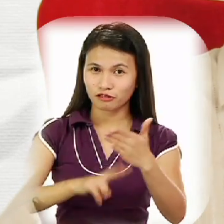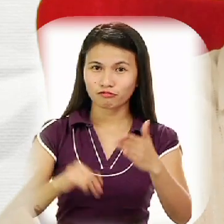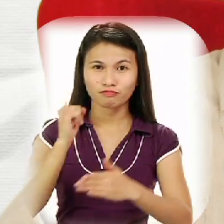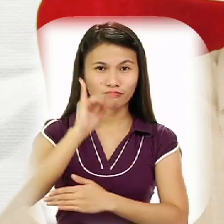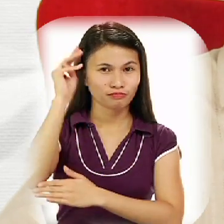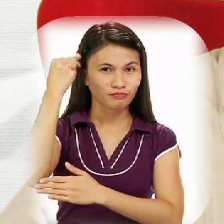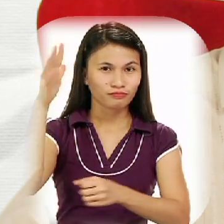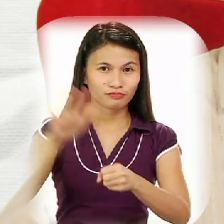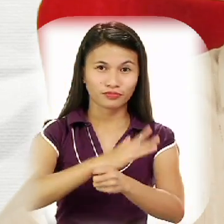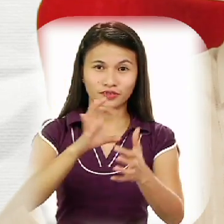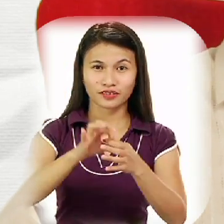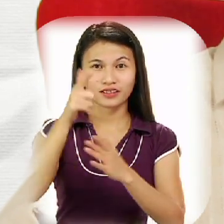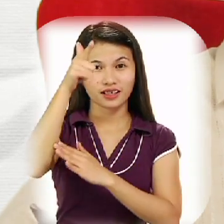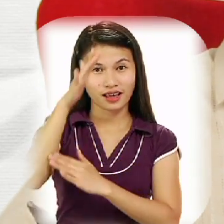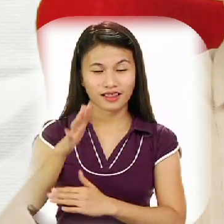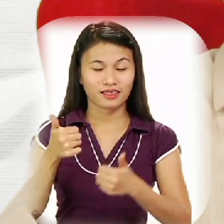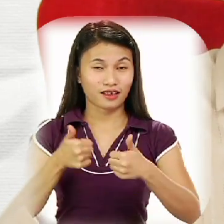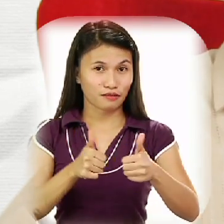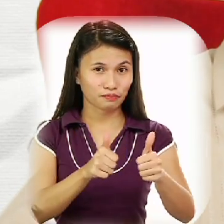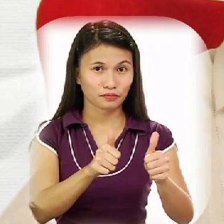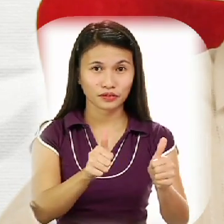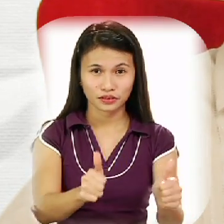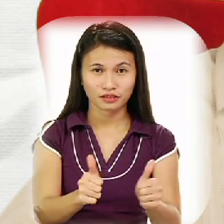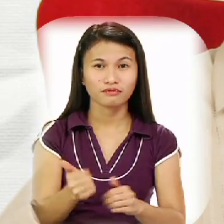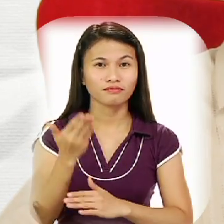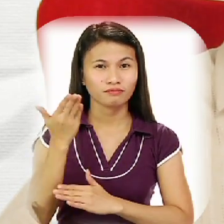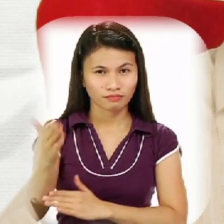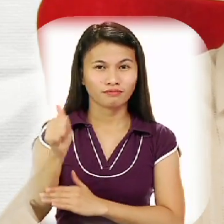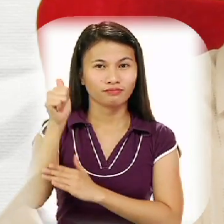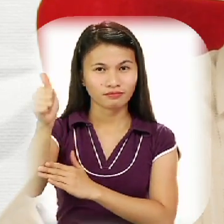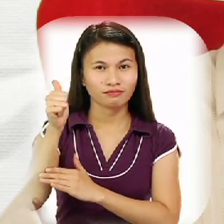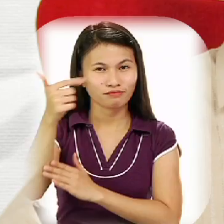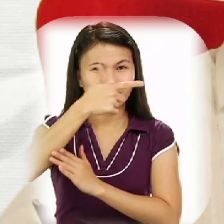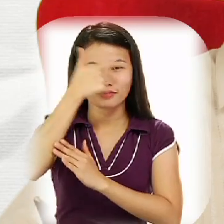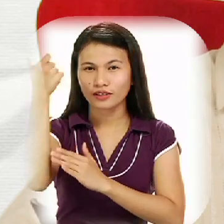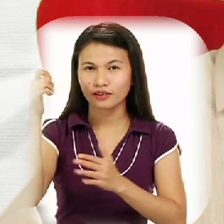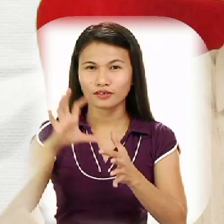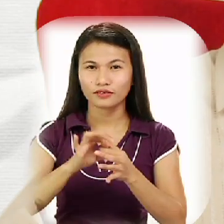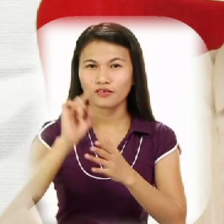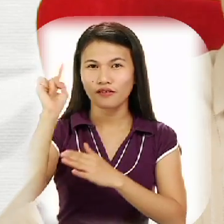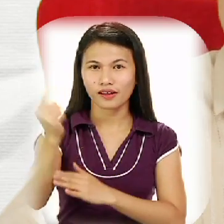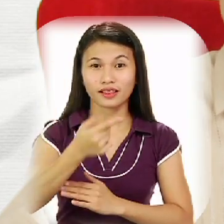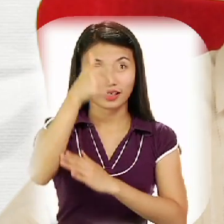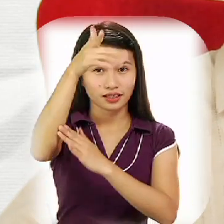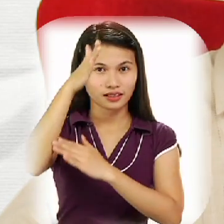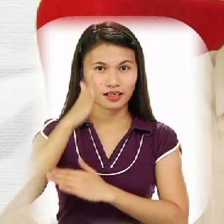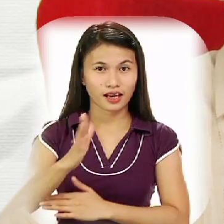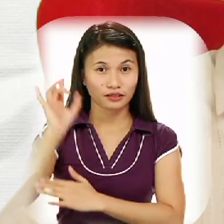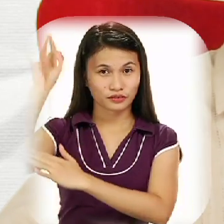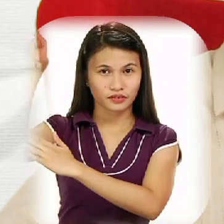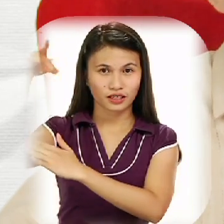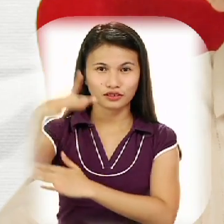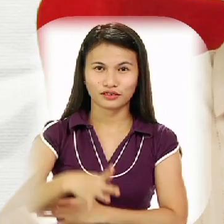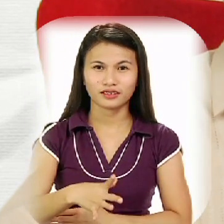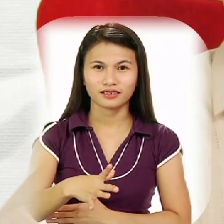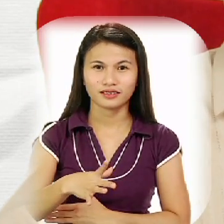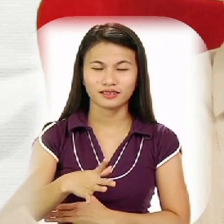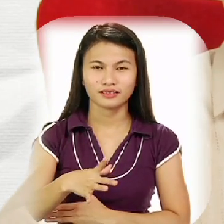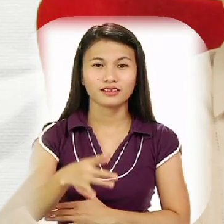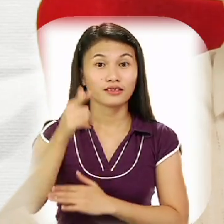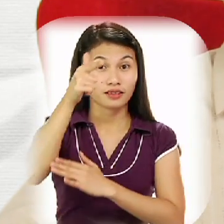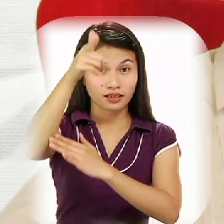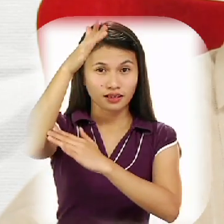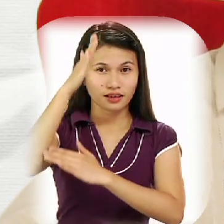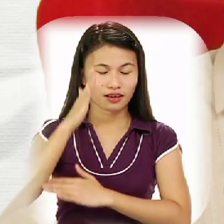is mindful of that. He is an apostle. He is what he is because only of God's